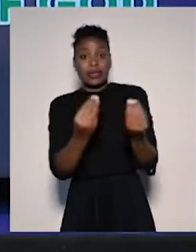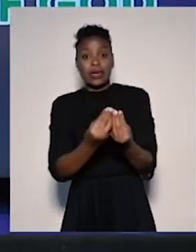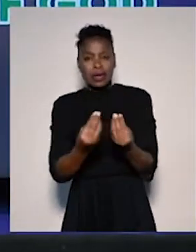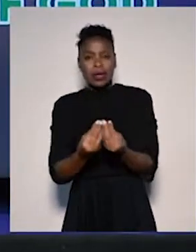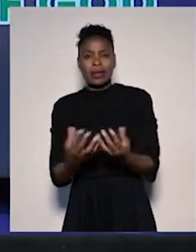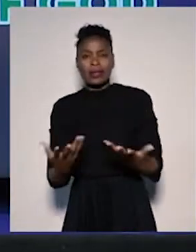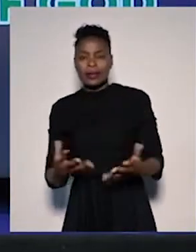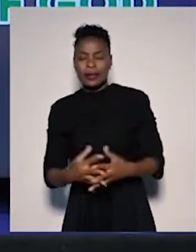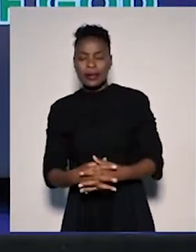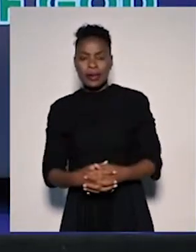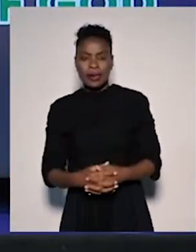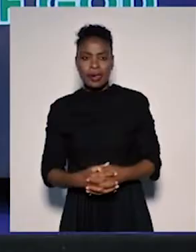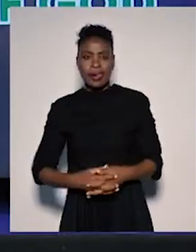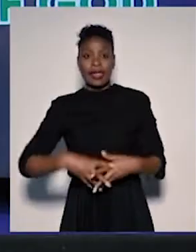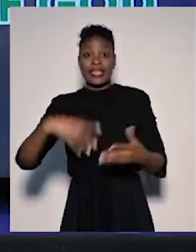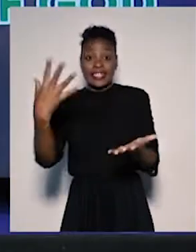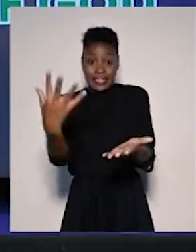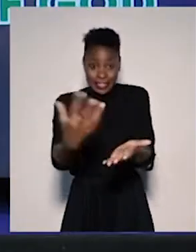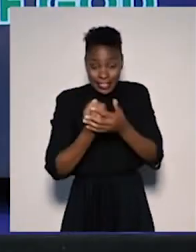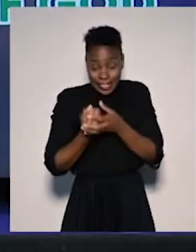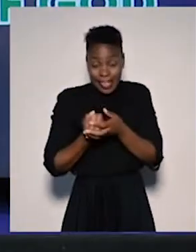and aretlokale. He will take your...